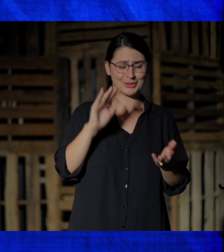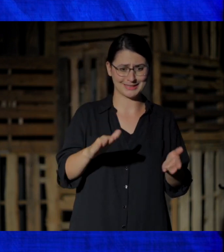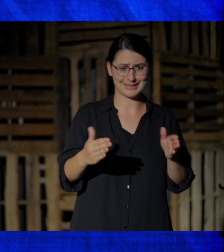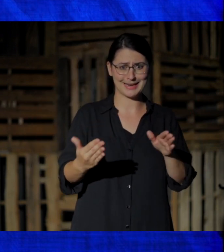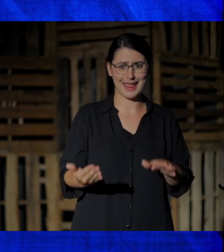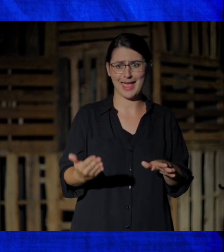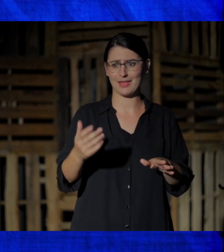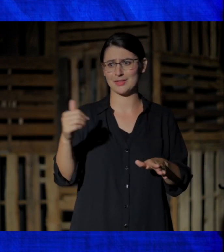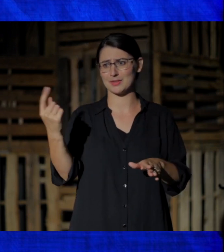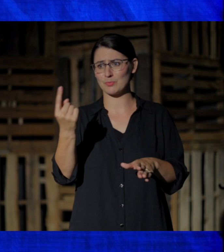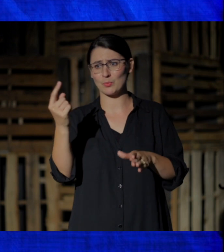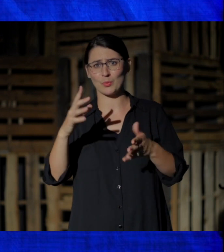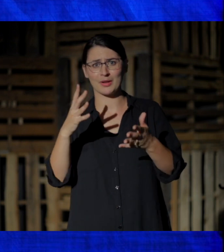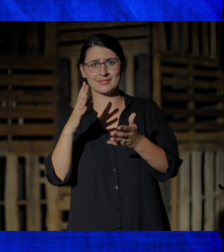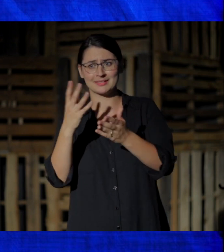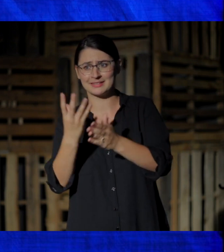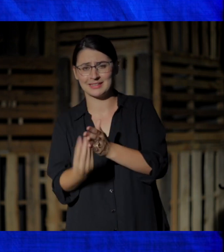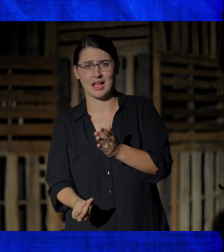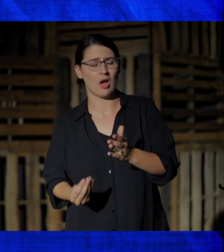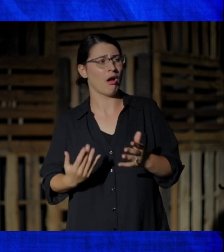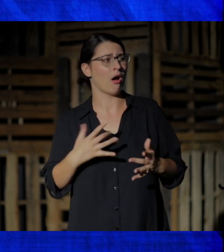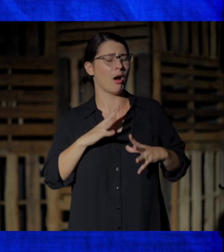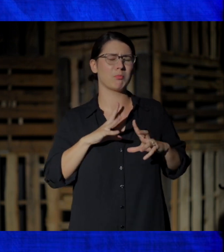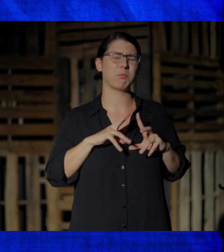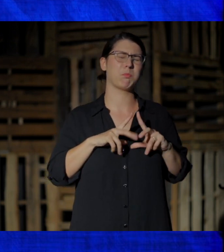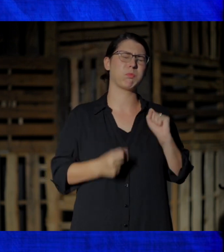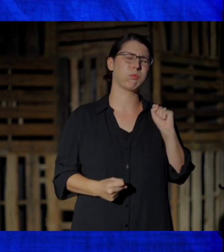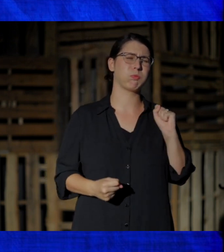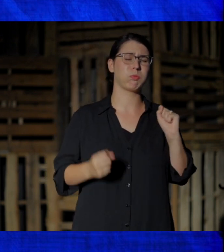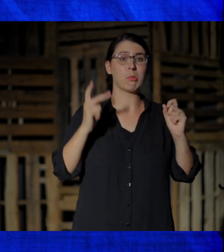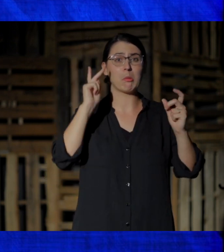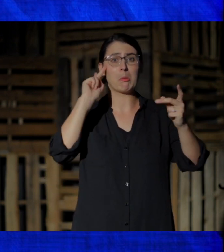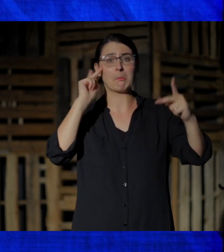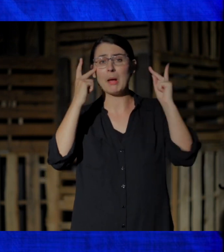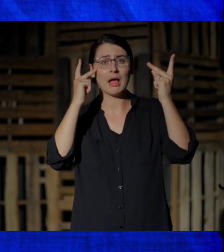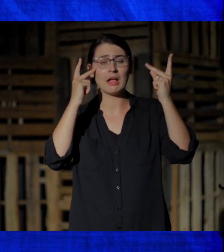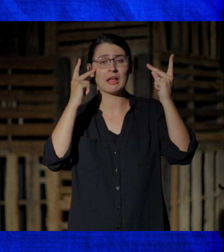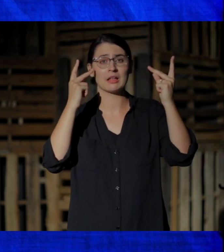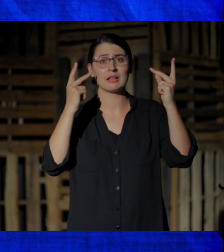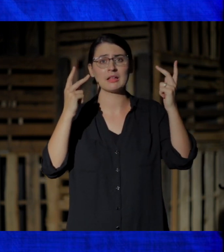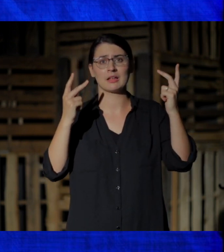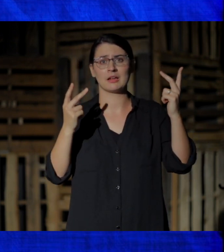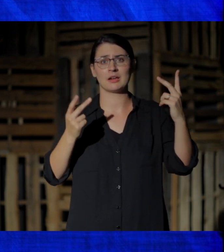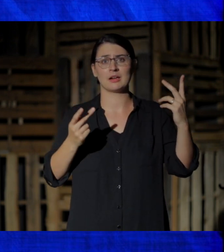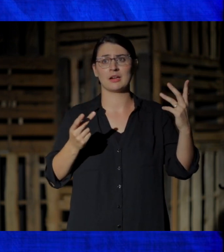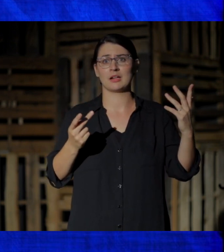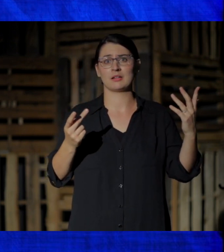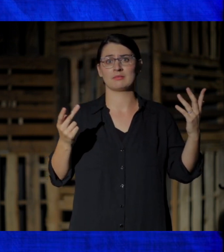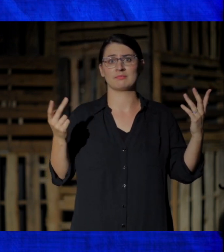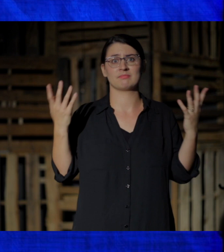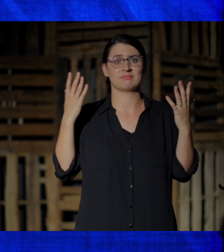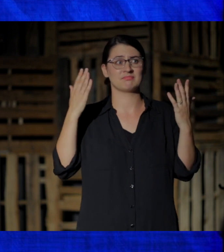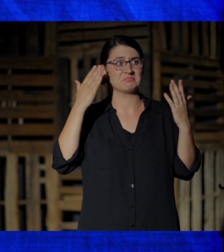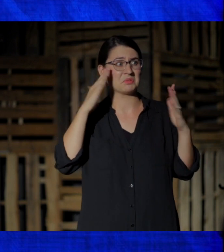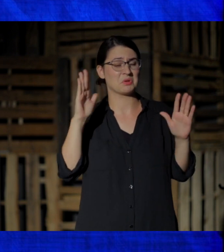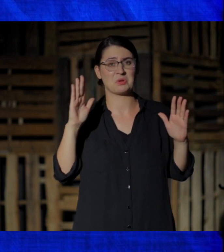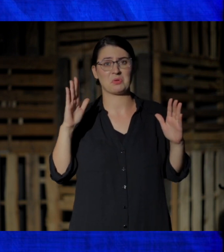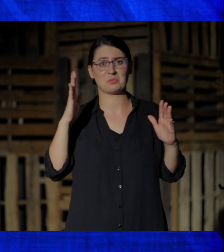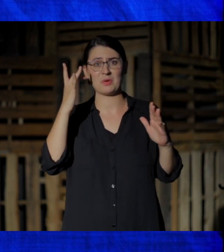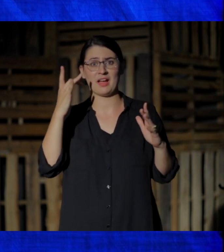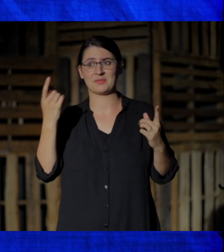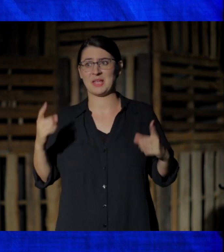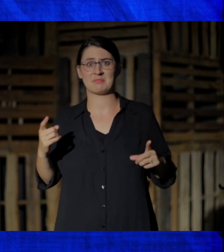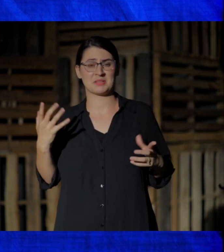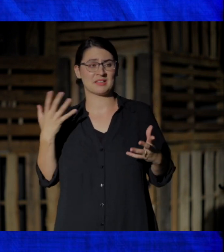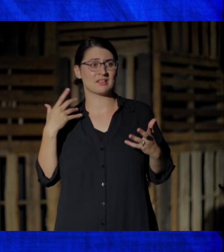unknown. You know what I mean? General panic. Lights go out in your house. You don't know why. There's a little bit of panic.